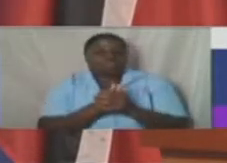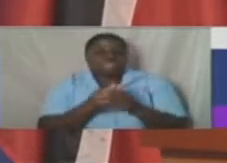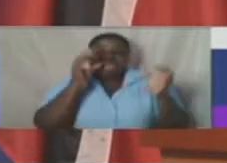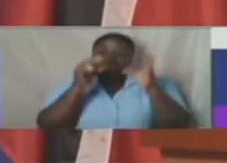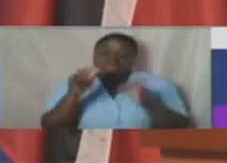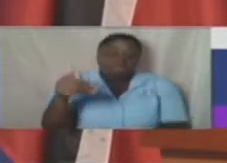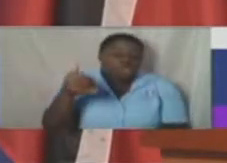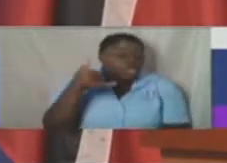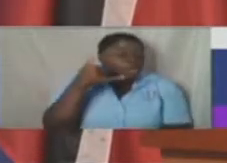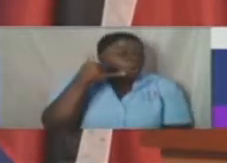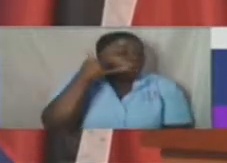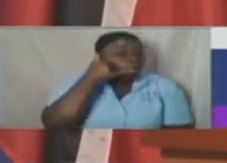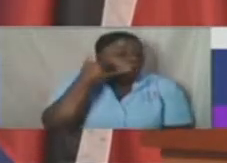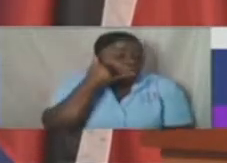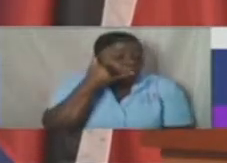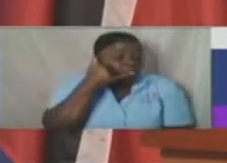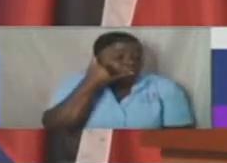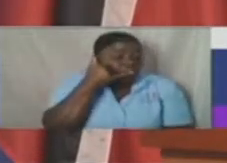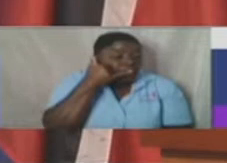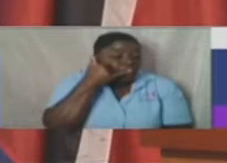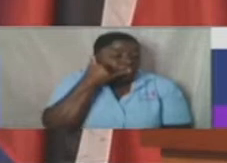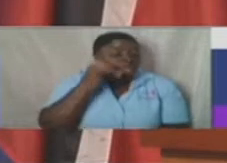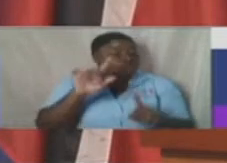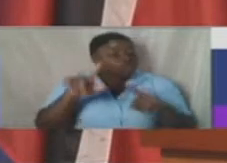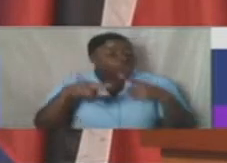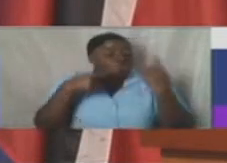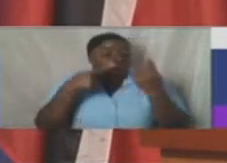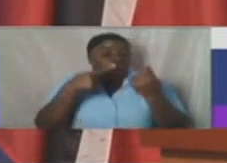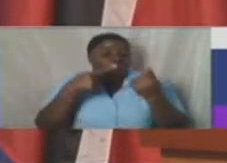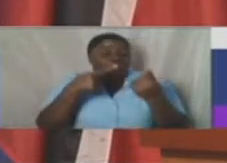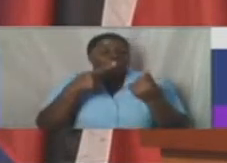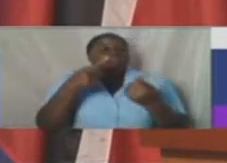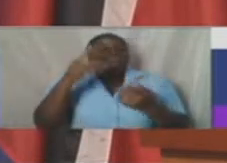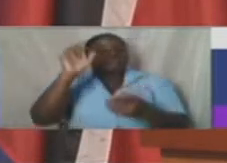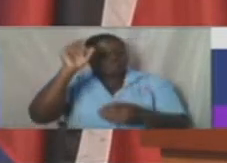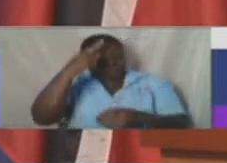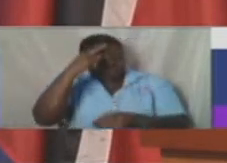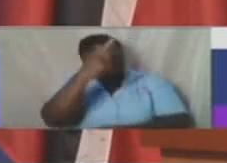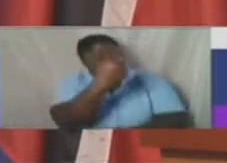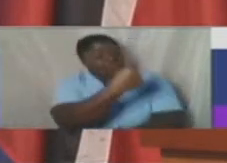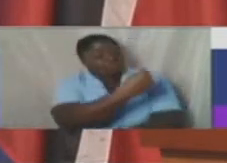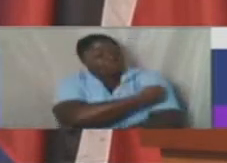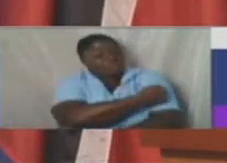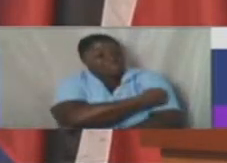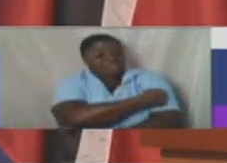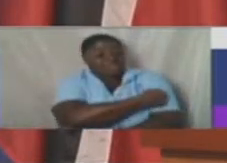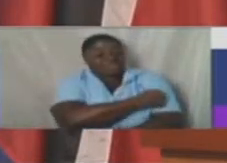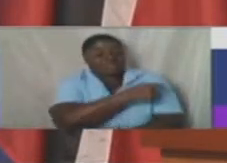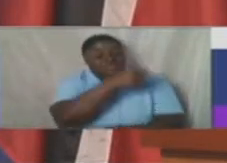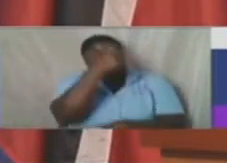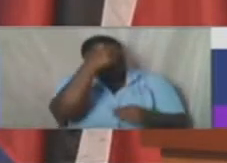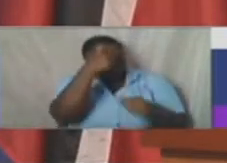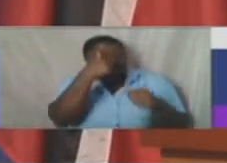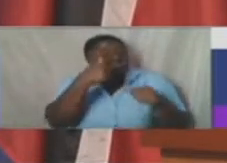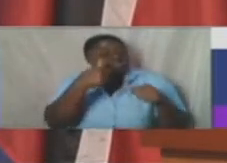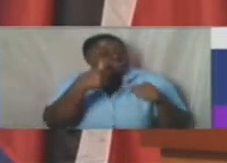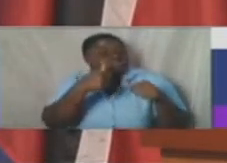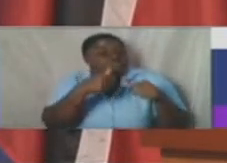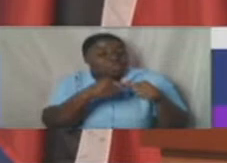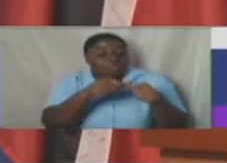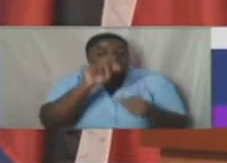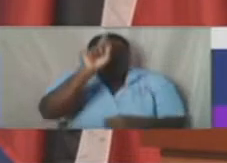is available, and you are called that you go for your vaccine, that you remember that you